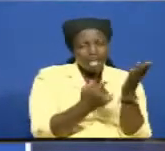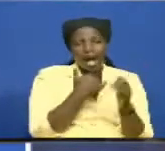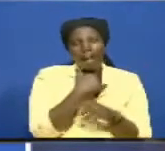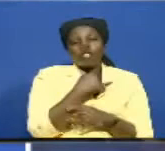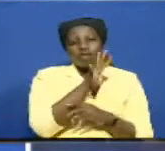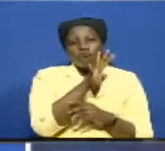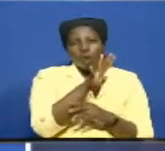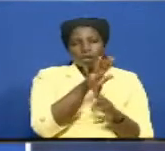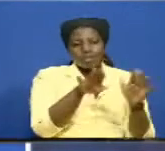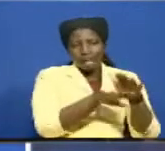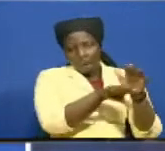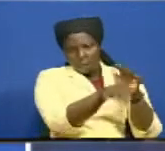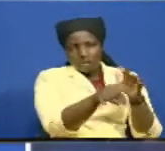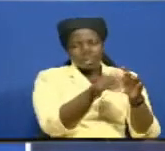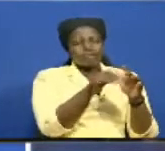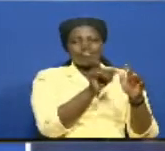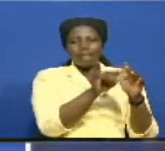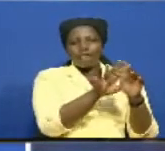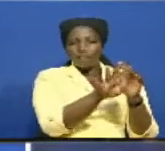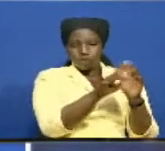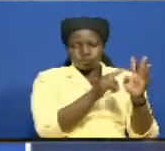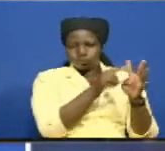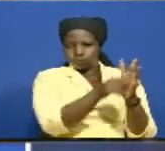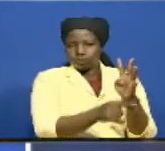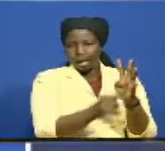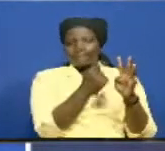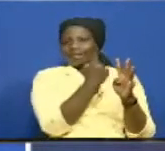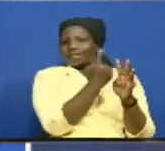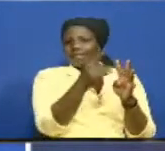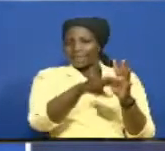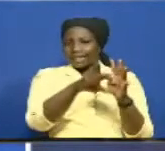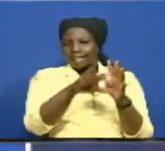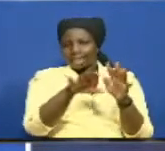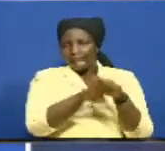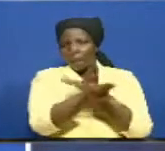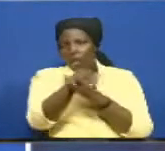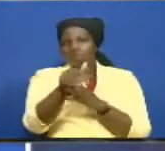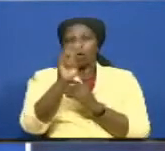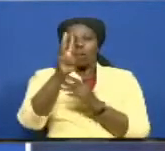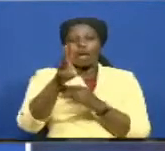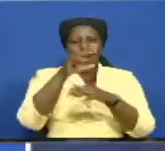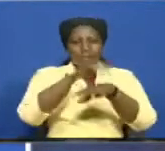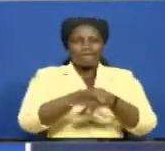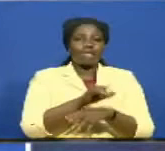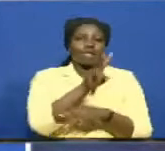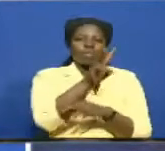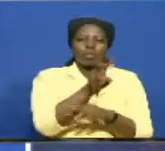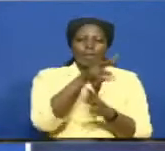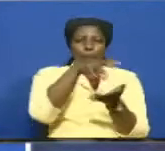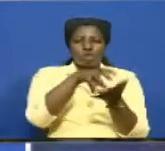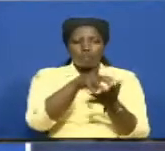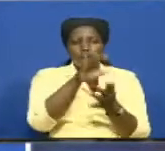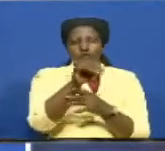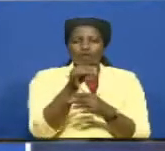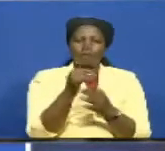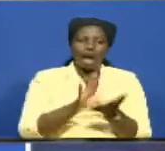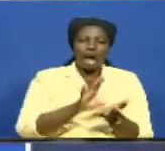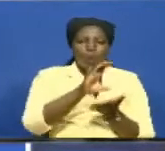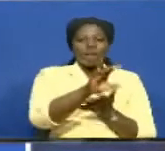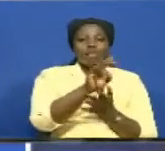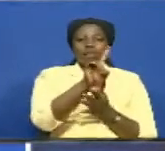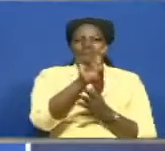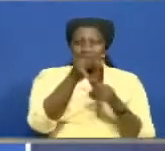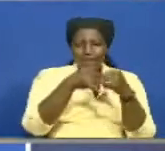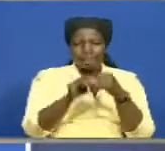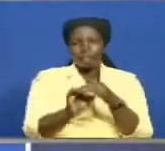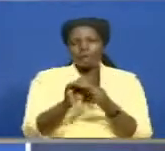sub counties, and out of the 4 sub counties, every county is going to get 20 slots from the allocated 80